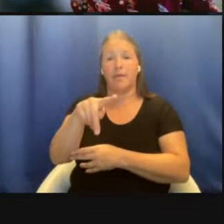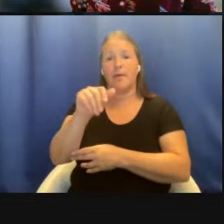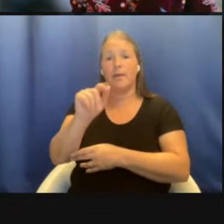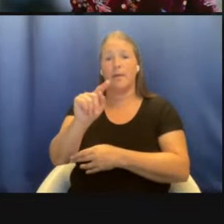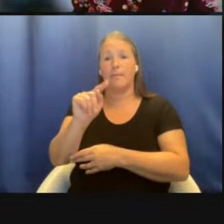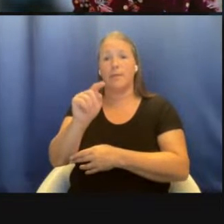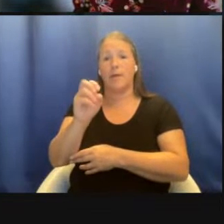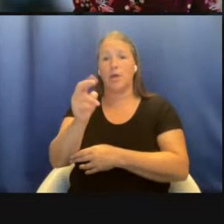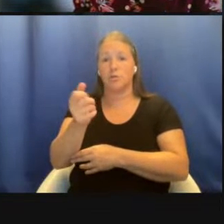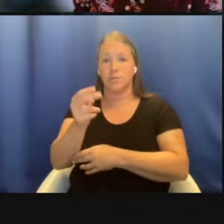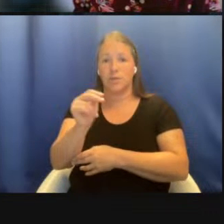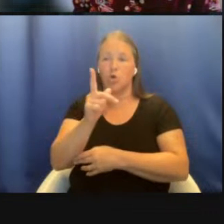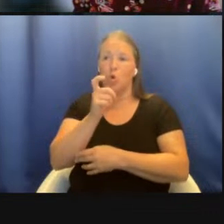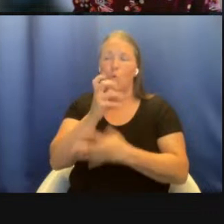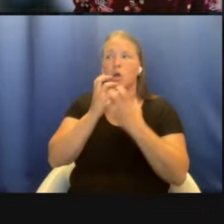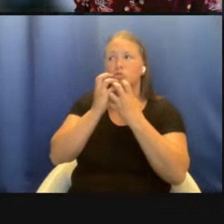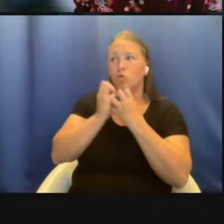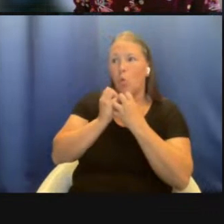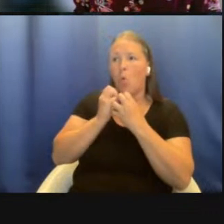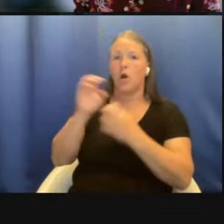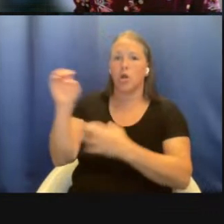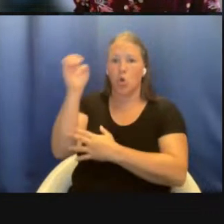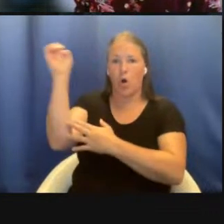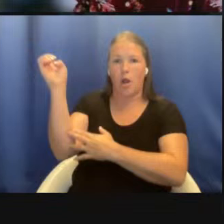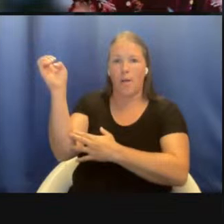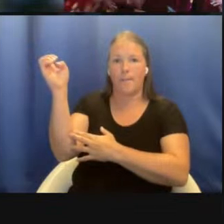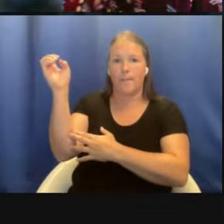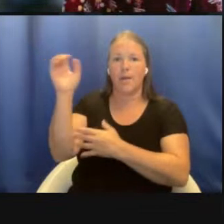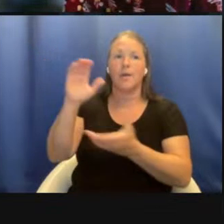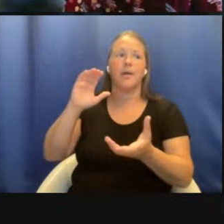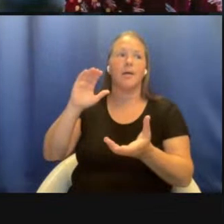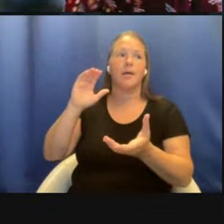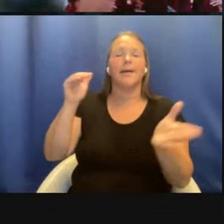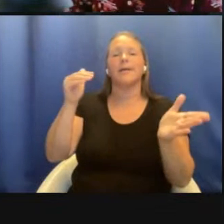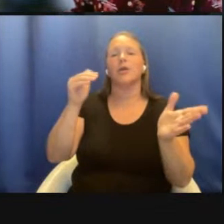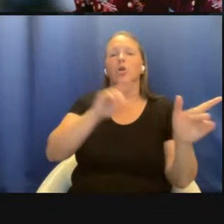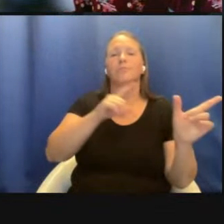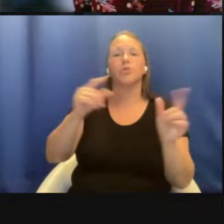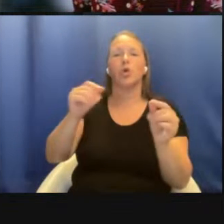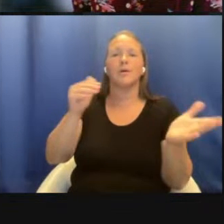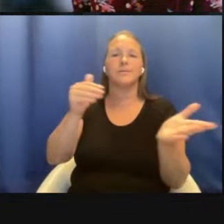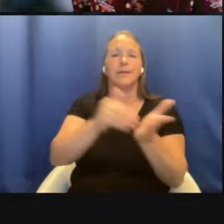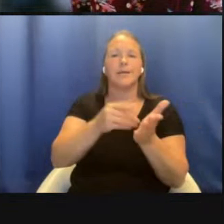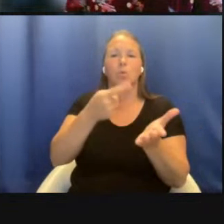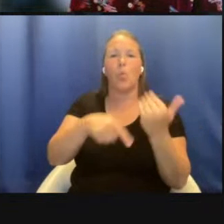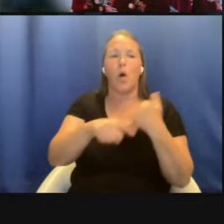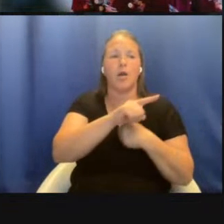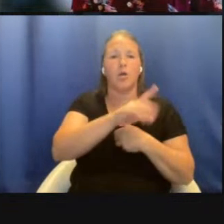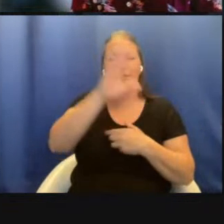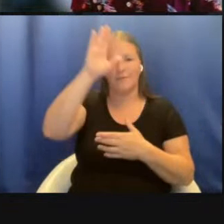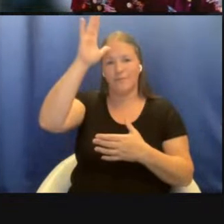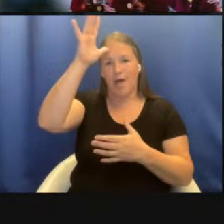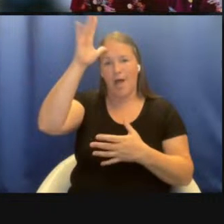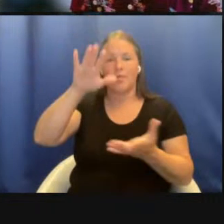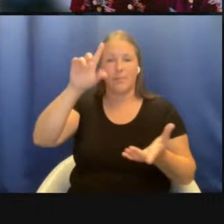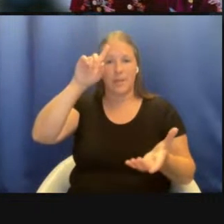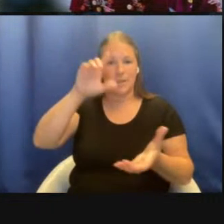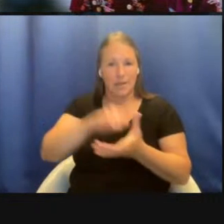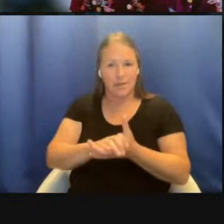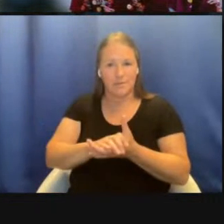yet utterly disdainful of everything European. In 1829, Beau marries the